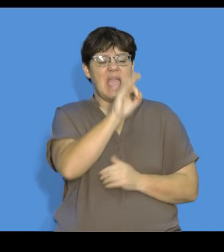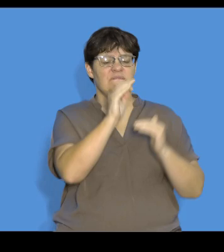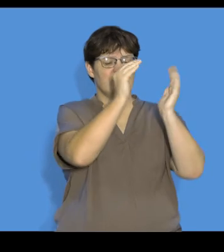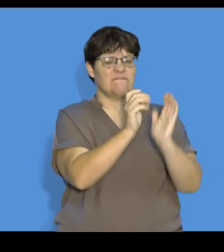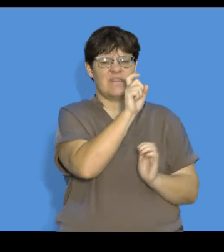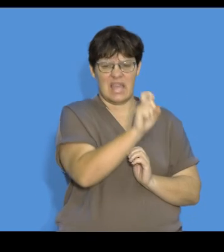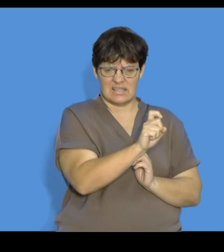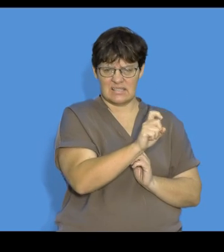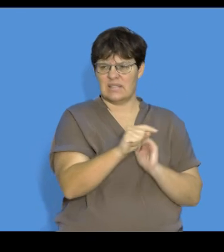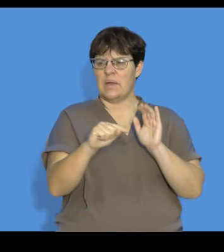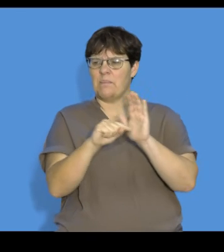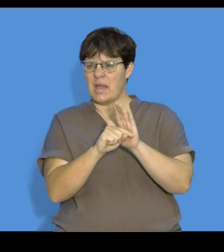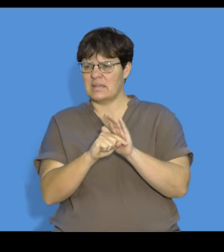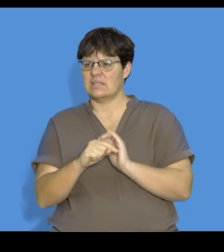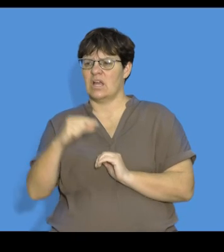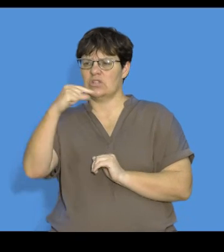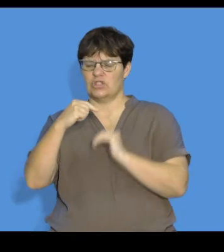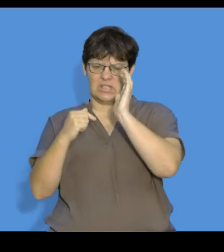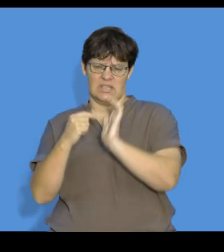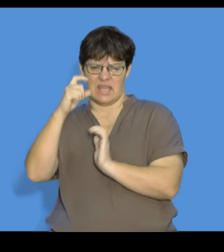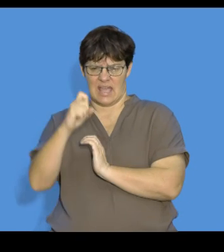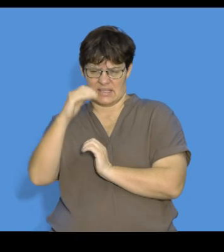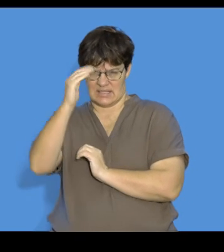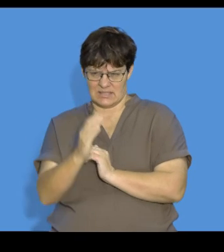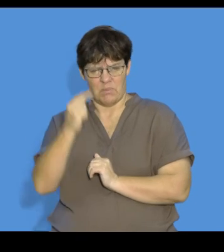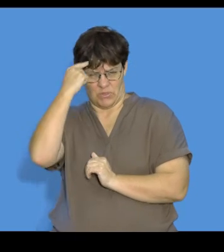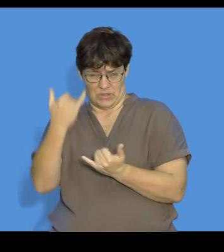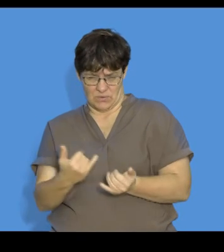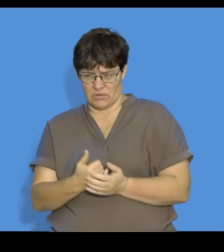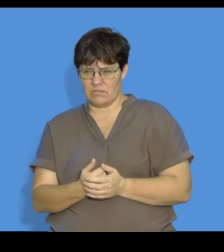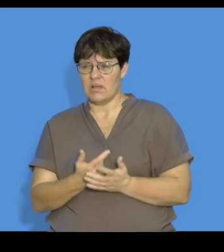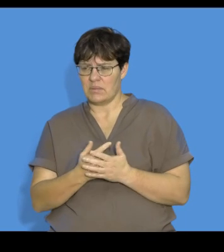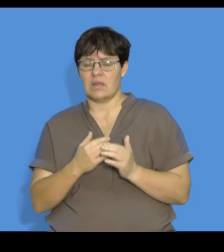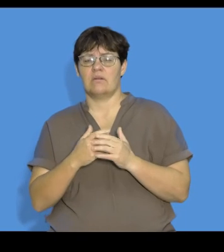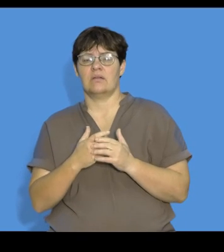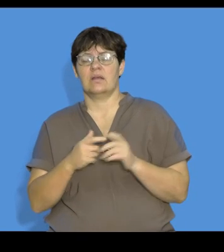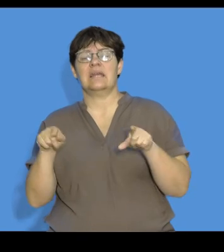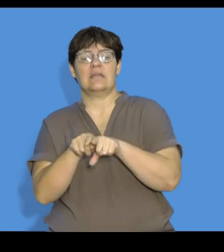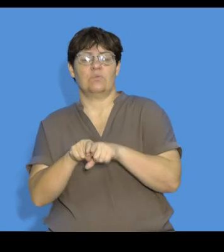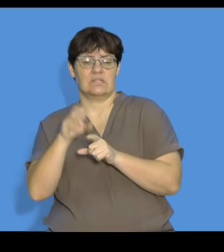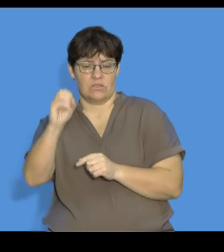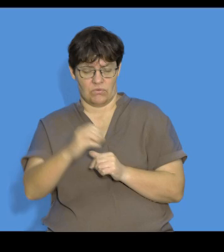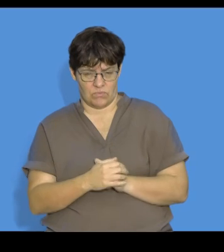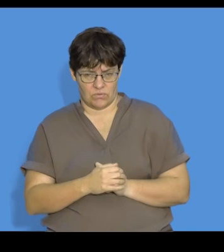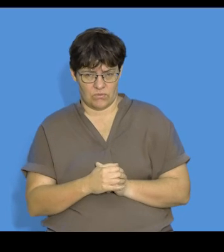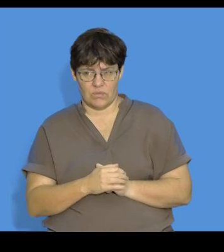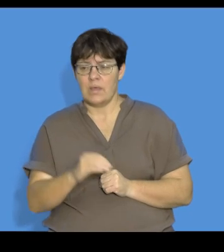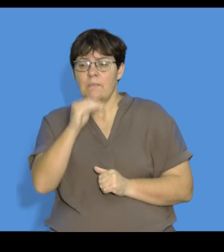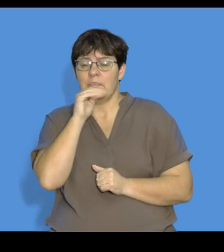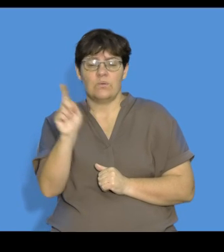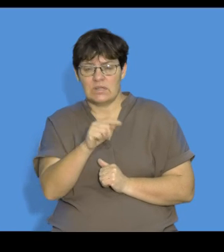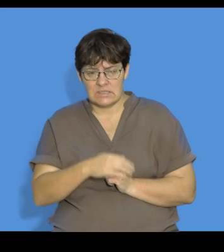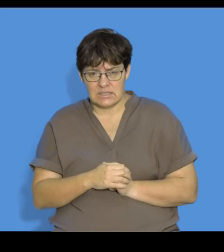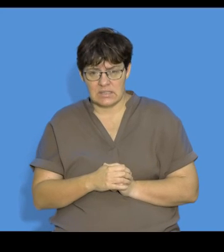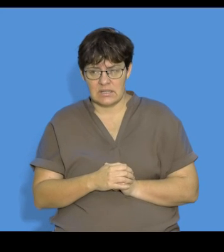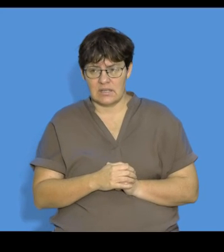times you will see they will say f of x minus g of x. I just thought of this now, and they say greater than or equal to